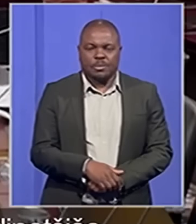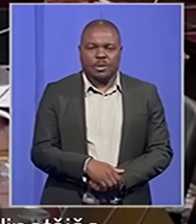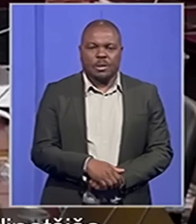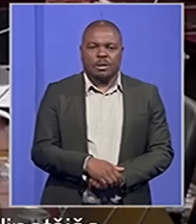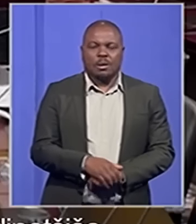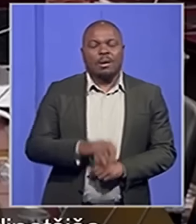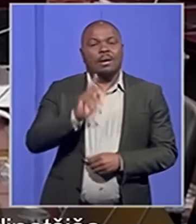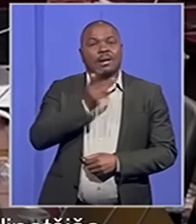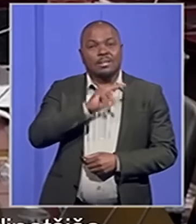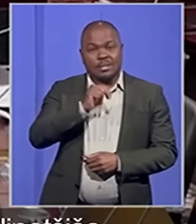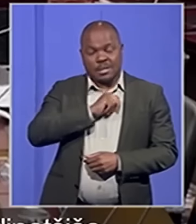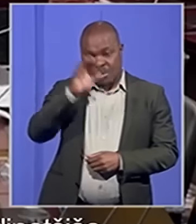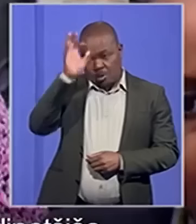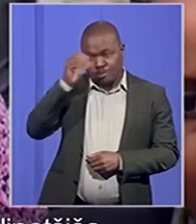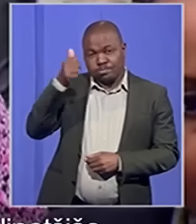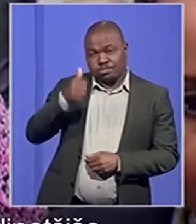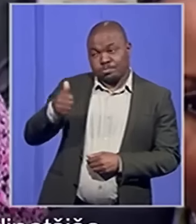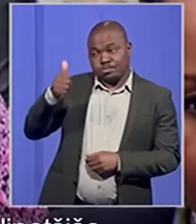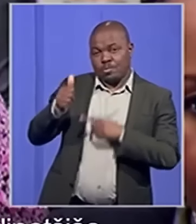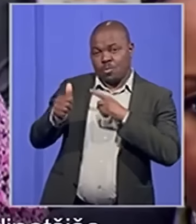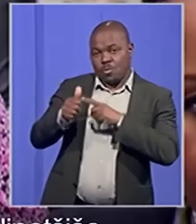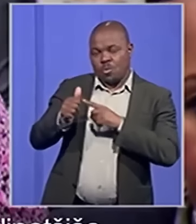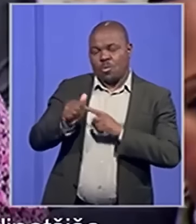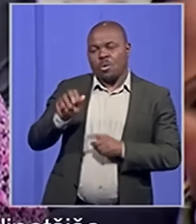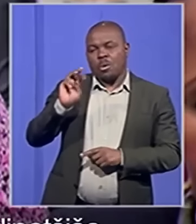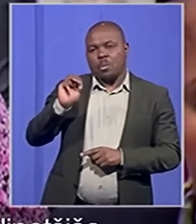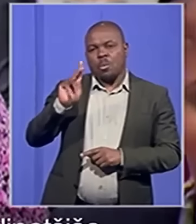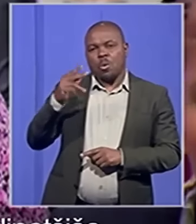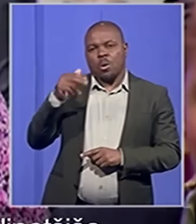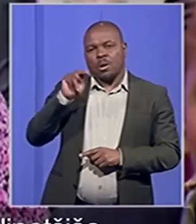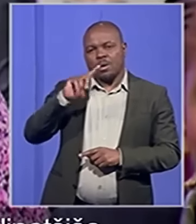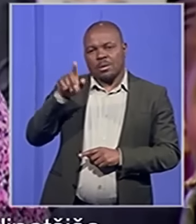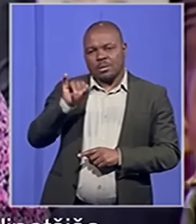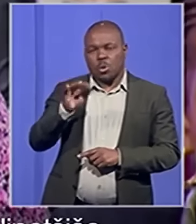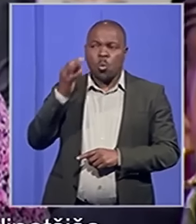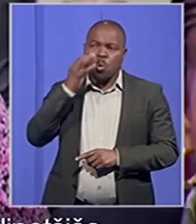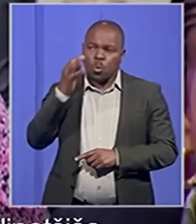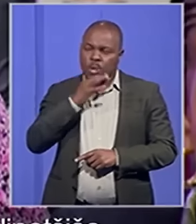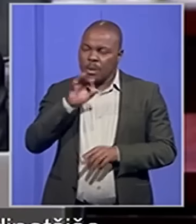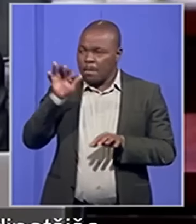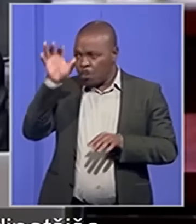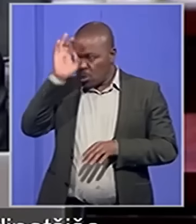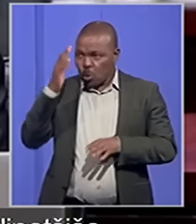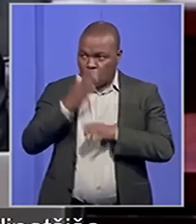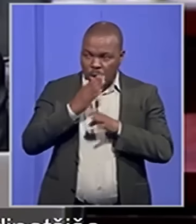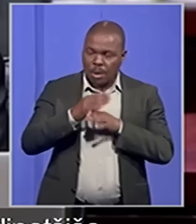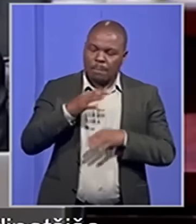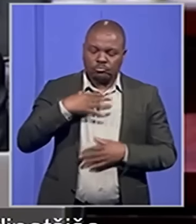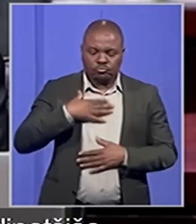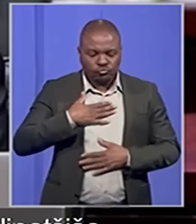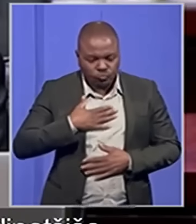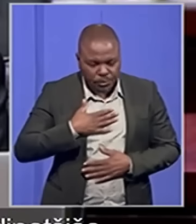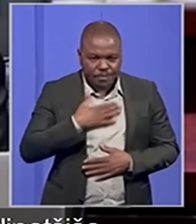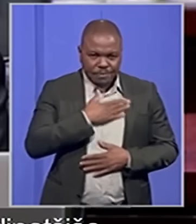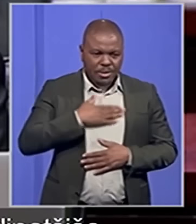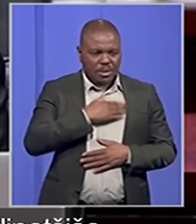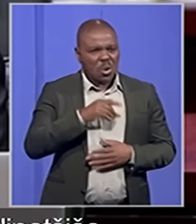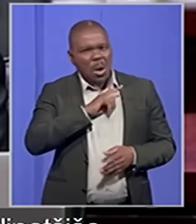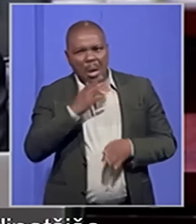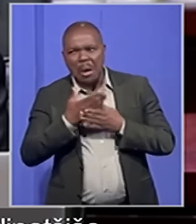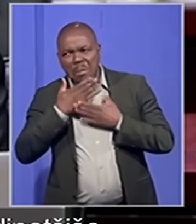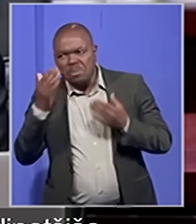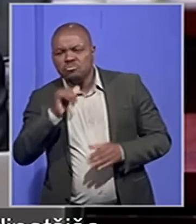Mokomishenara wa maphodisa ka KwaZulu-Natal Nhlanhla Mkhwanazi o re maphodisa a swanetše go kgetha mošomo ka lerato la bona e se go gobane ba hloka